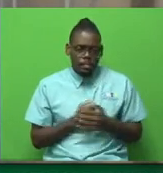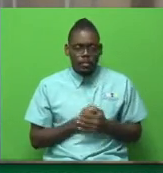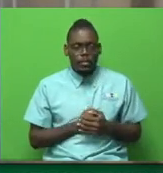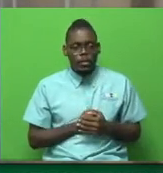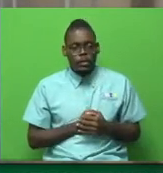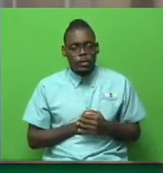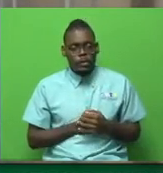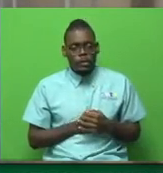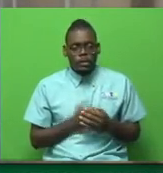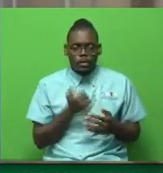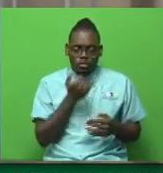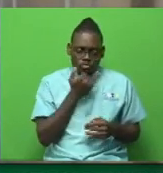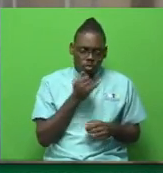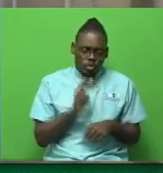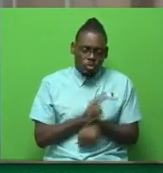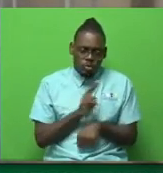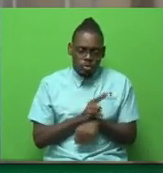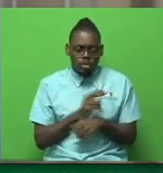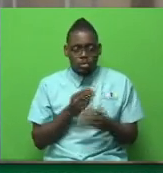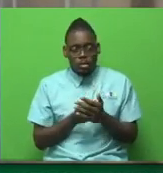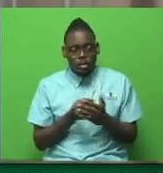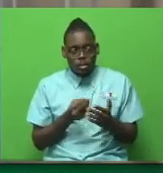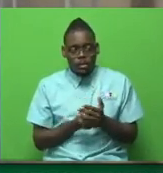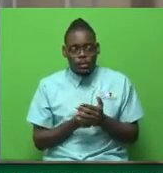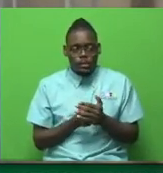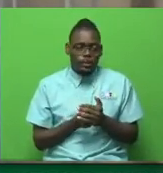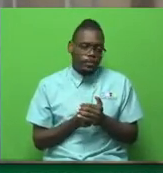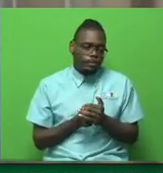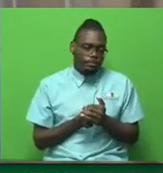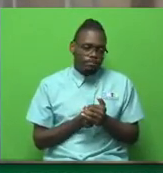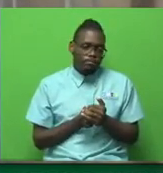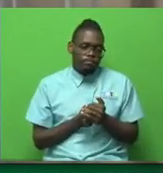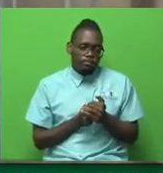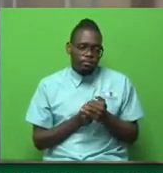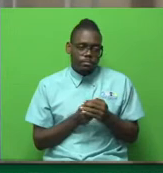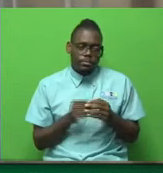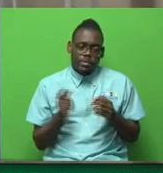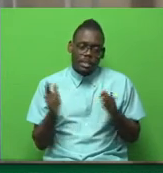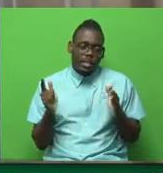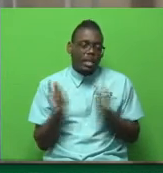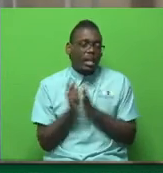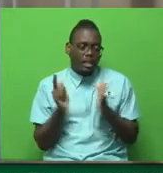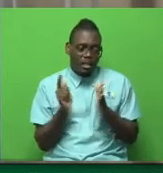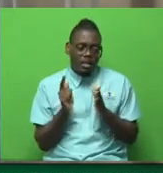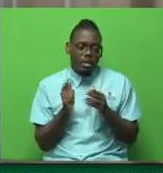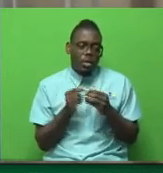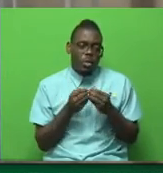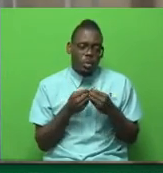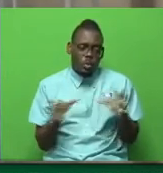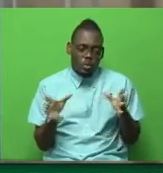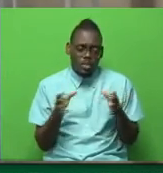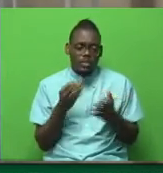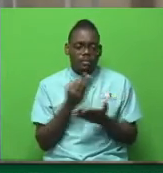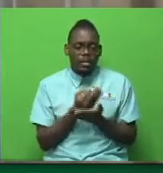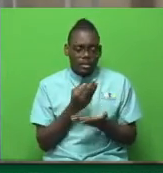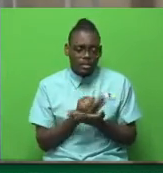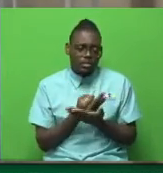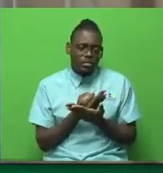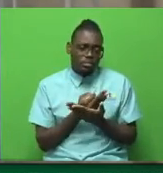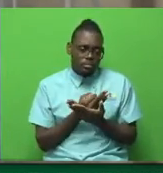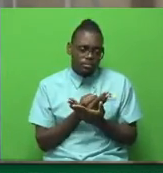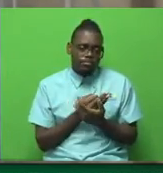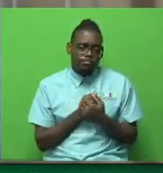extraction illegal loss of funds that they have been facilitating by refusing to implement